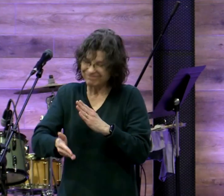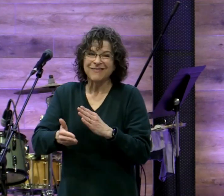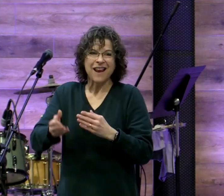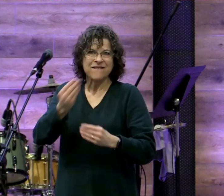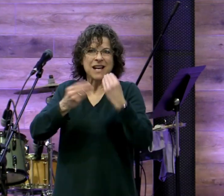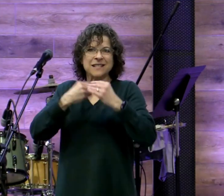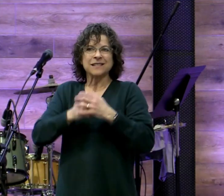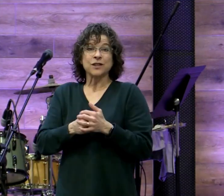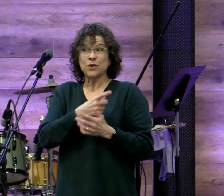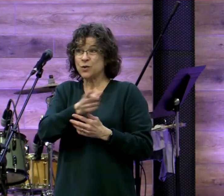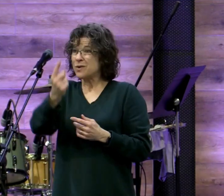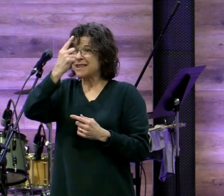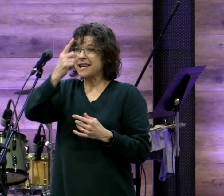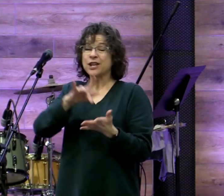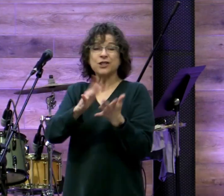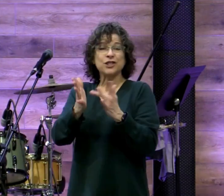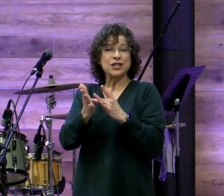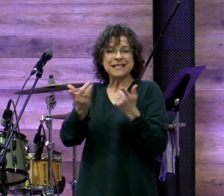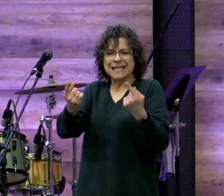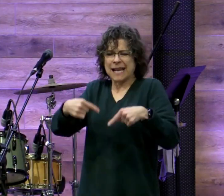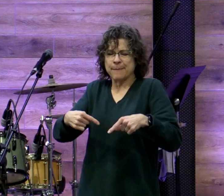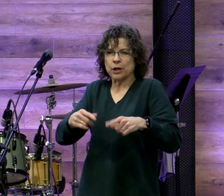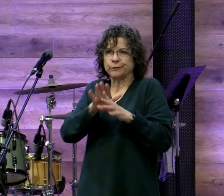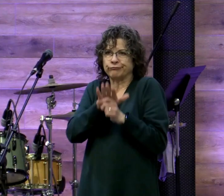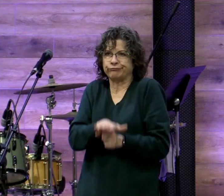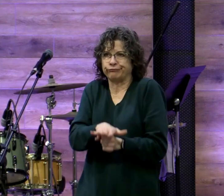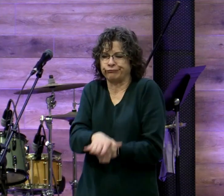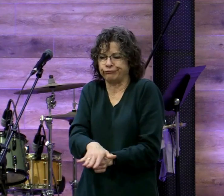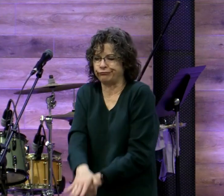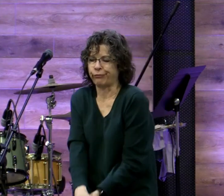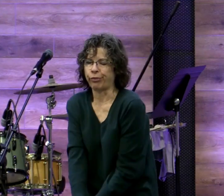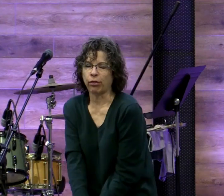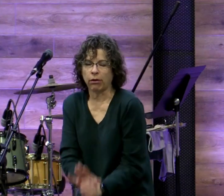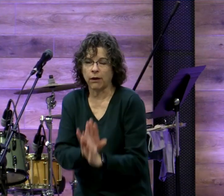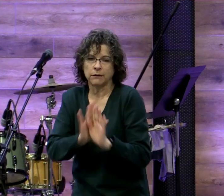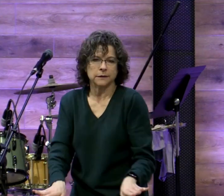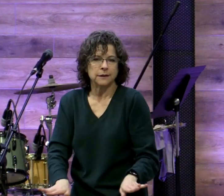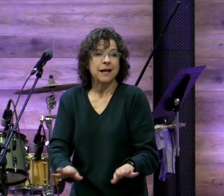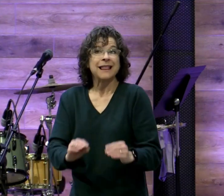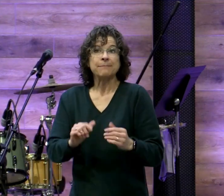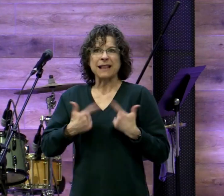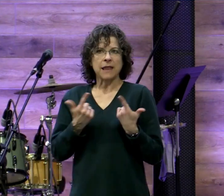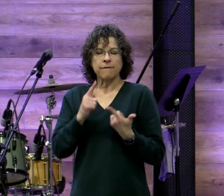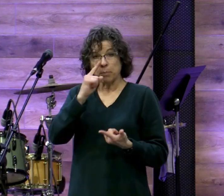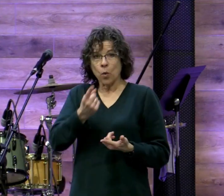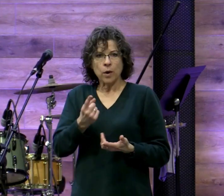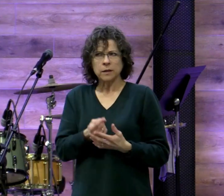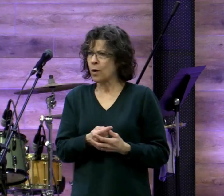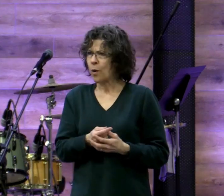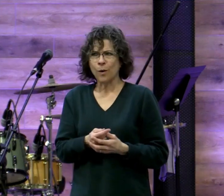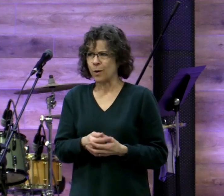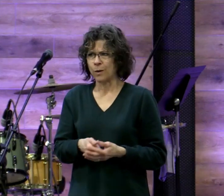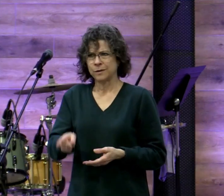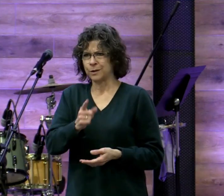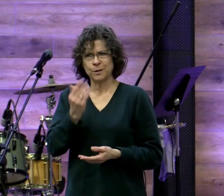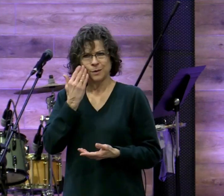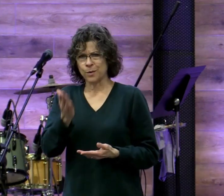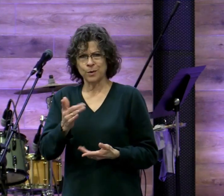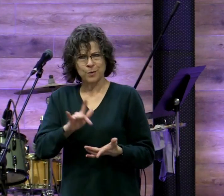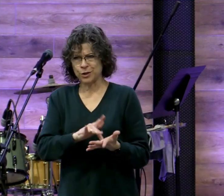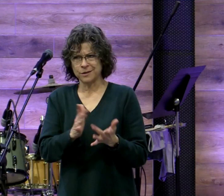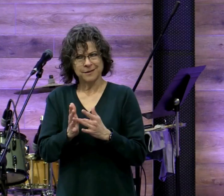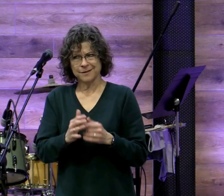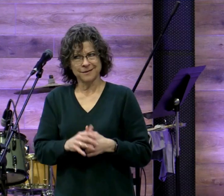that Jesus came to stifle life and end the party, then you don't know Jesus. And you aren't reading his signs very